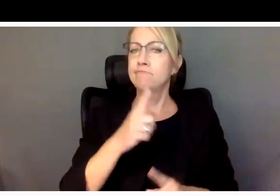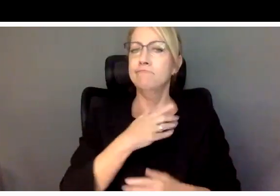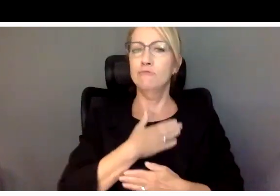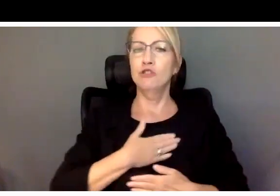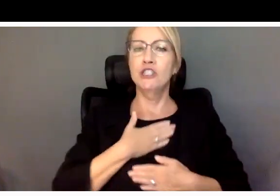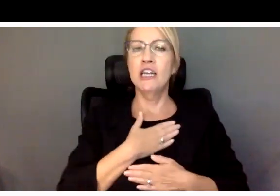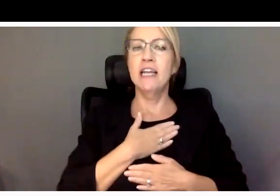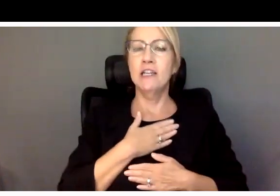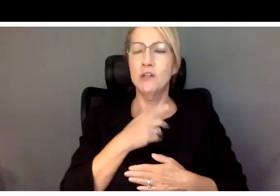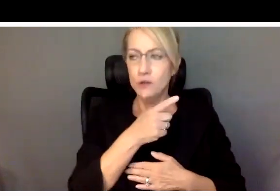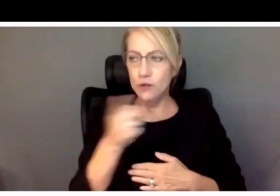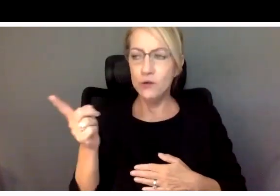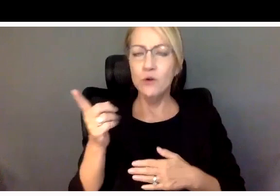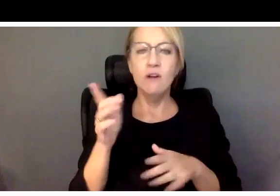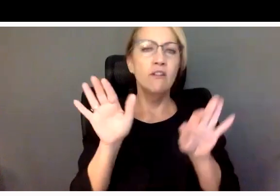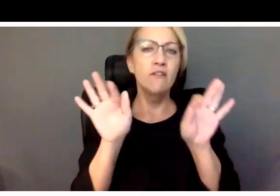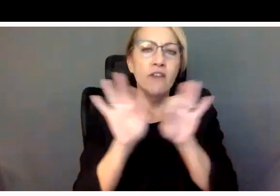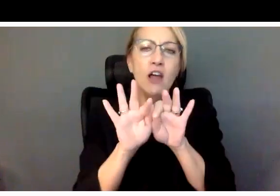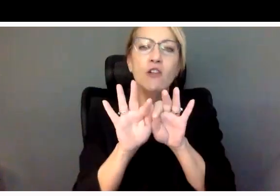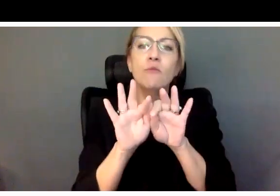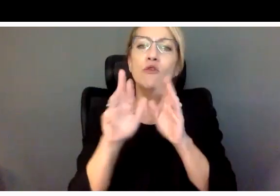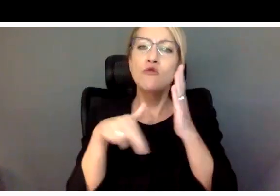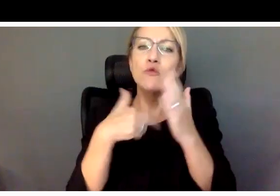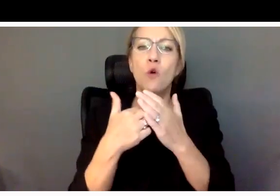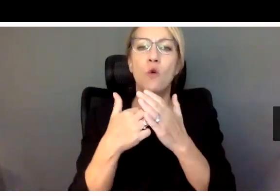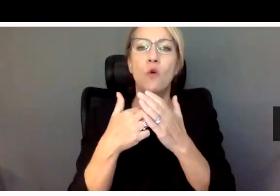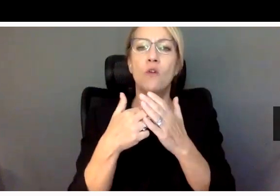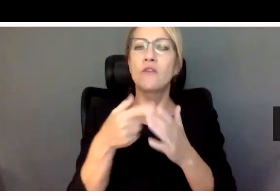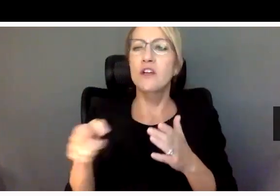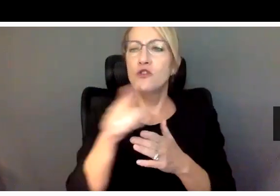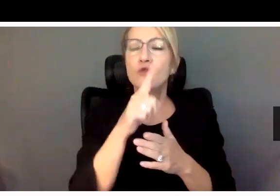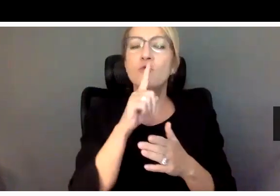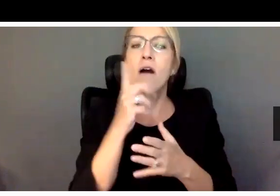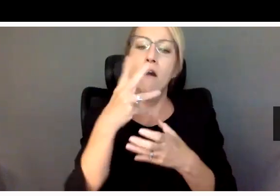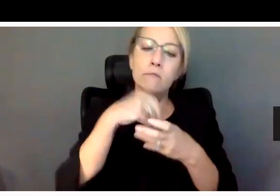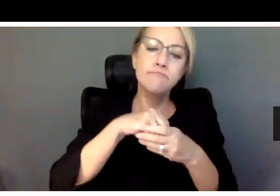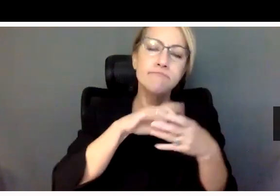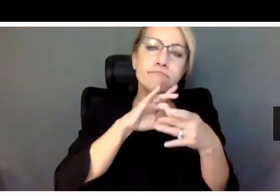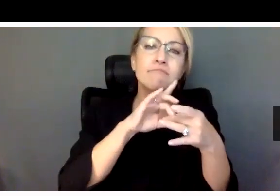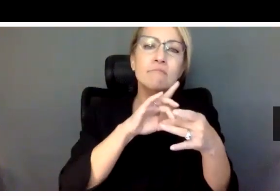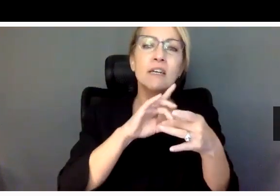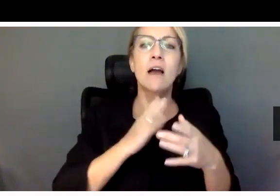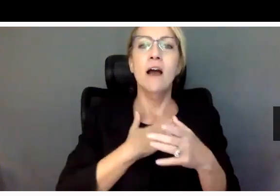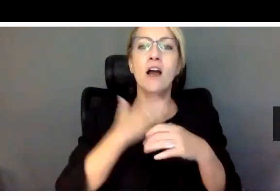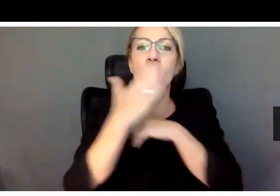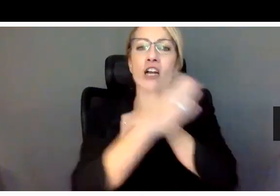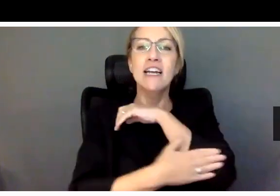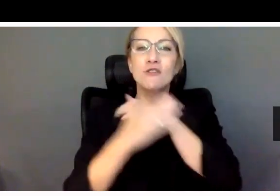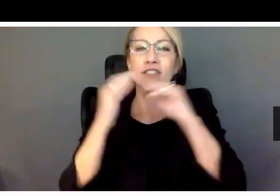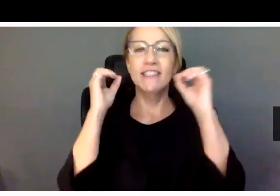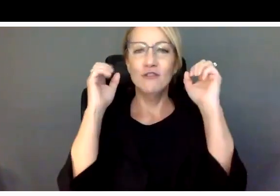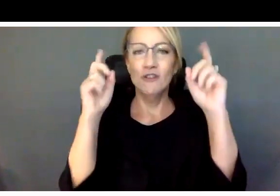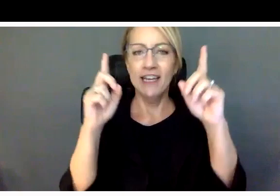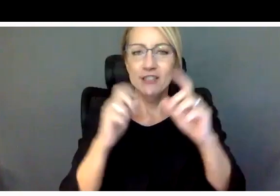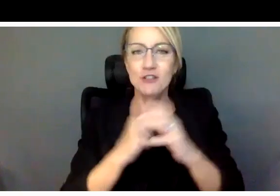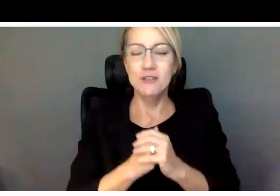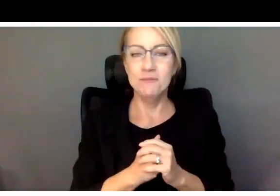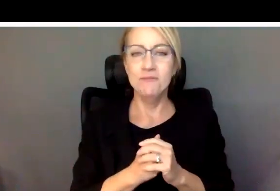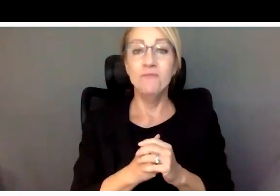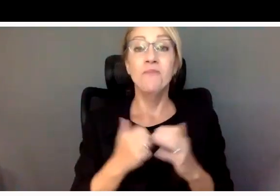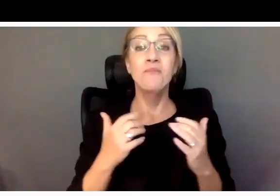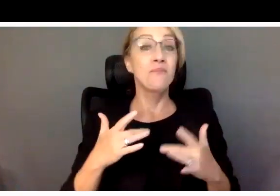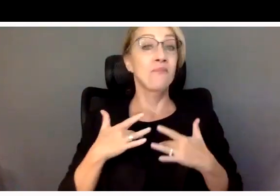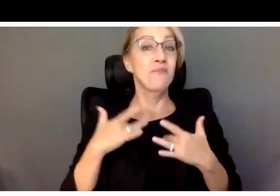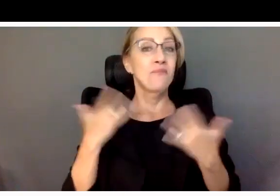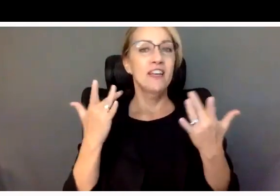that you play in our nation's education. I am really thrilled to be able to share with you my new